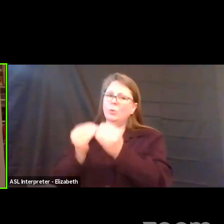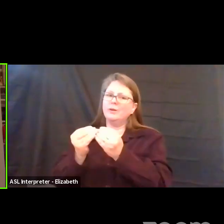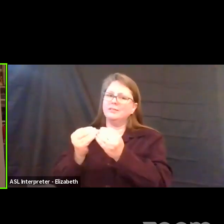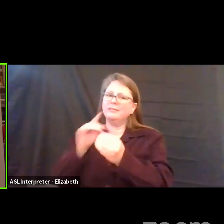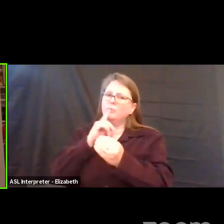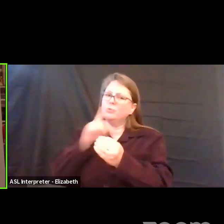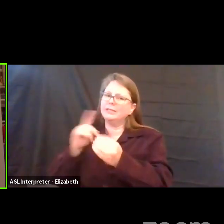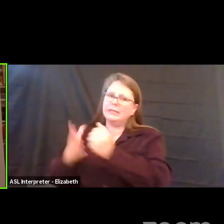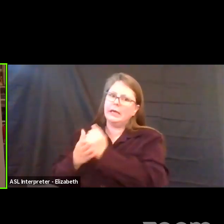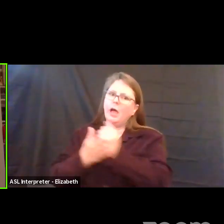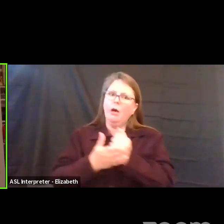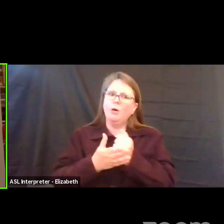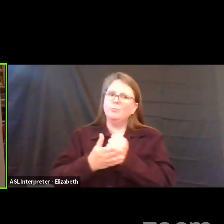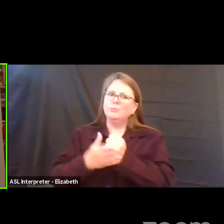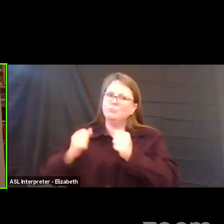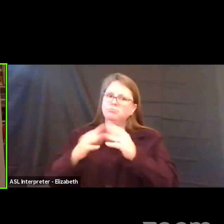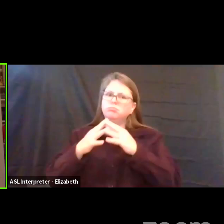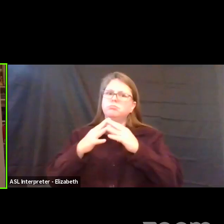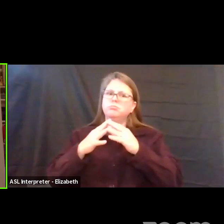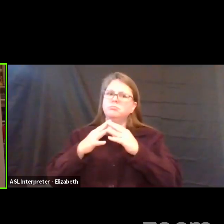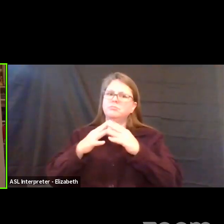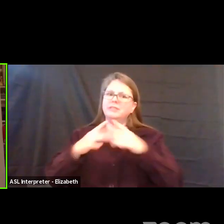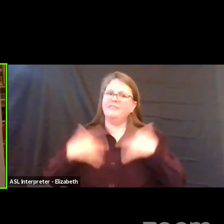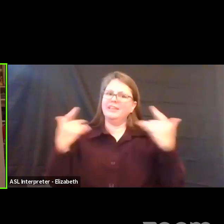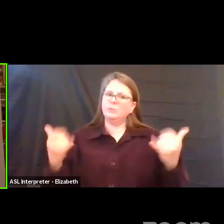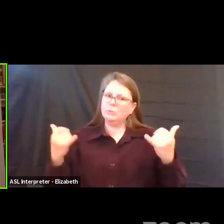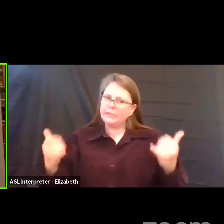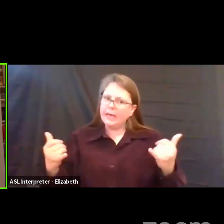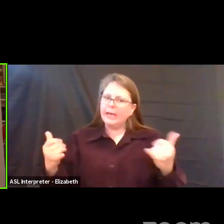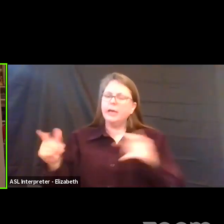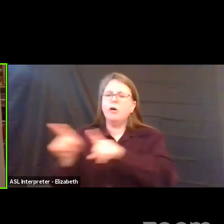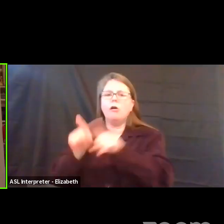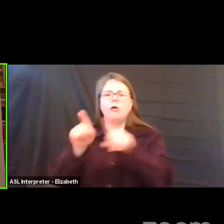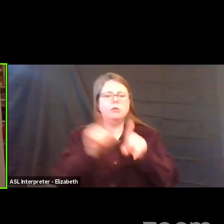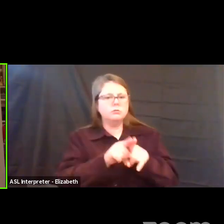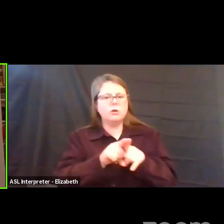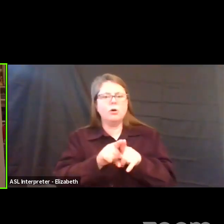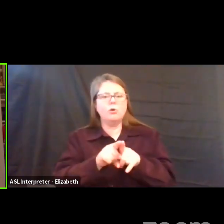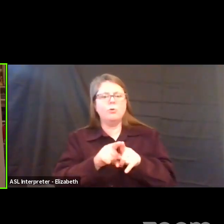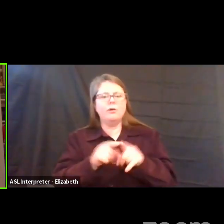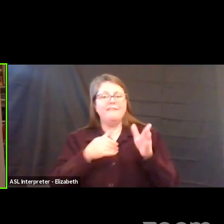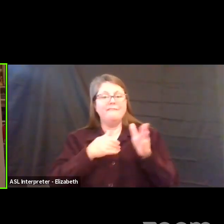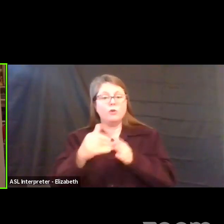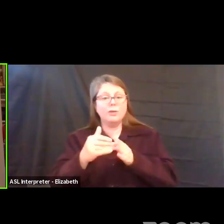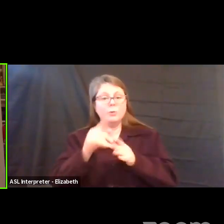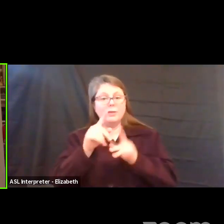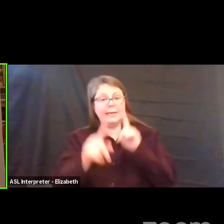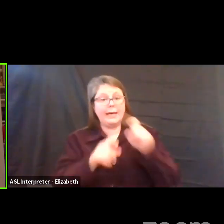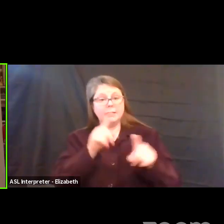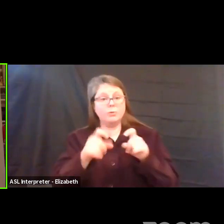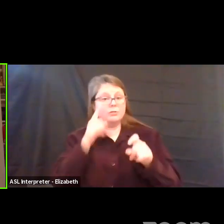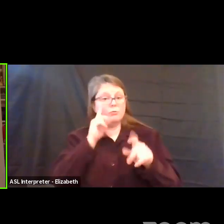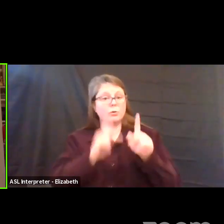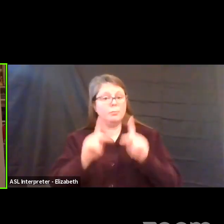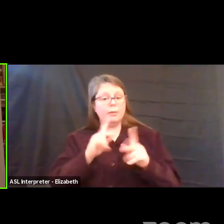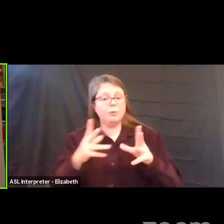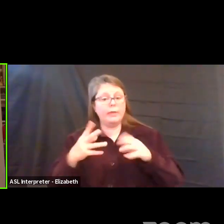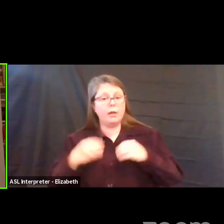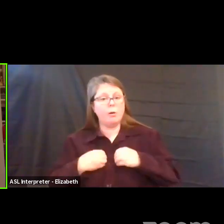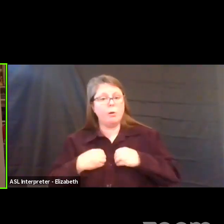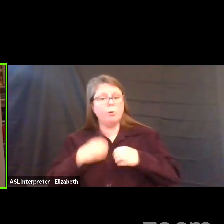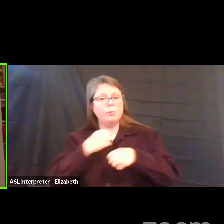together some frequently asked questions from manufactured homeowners that we will be posting along with information from